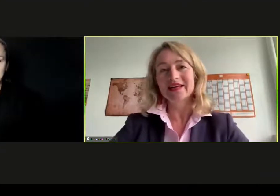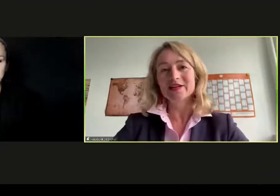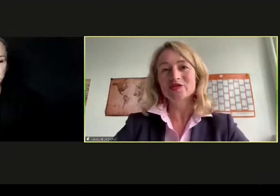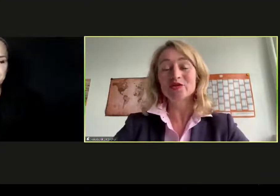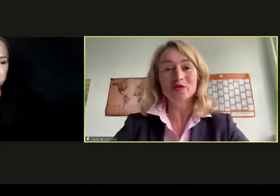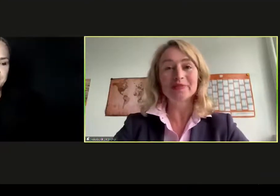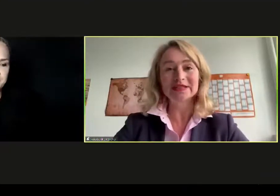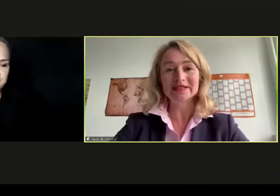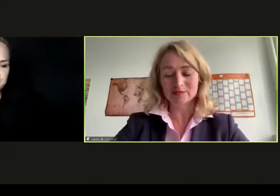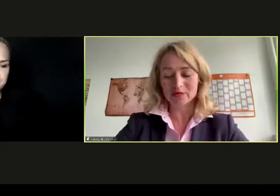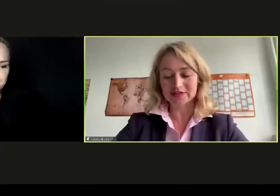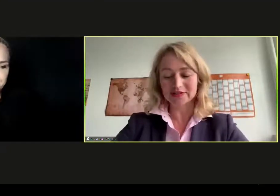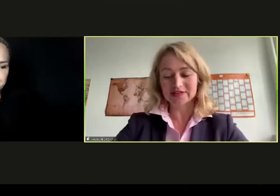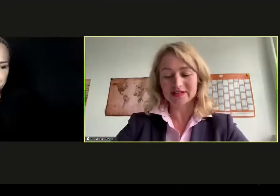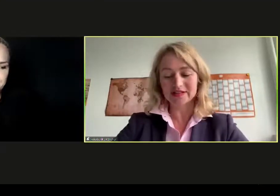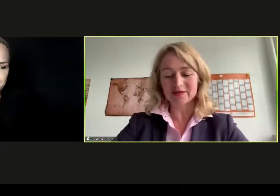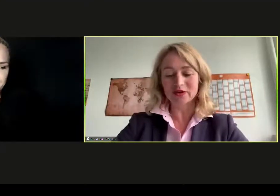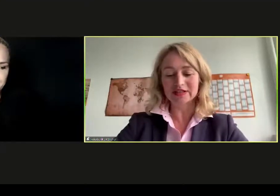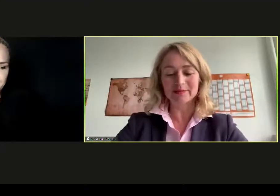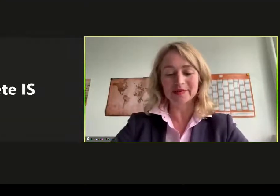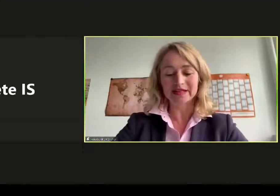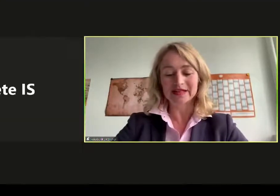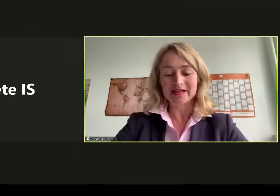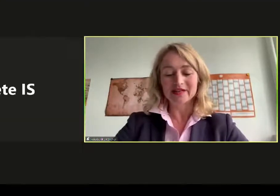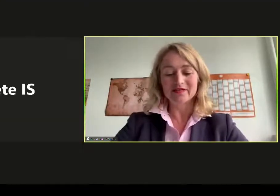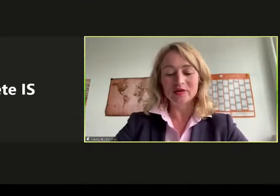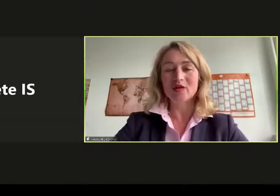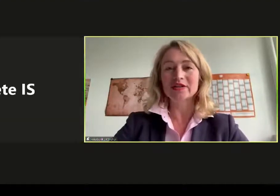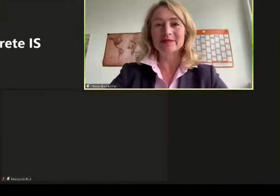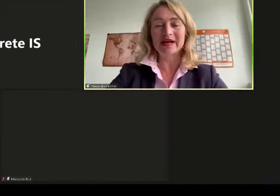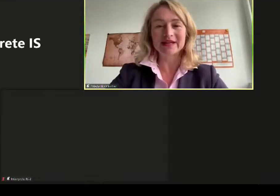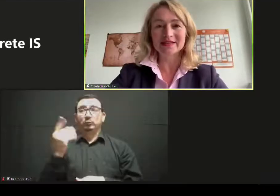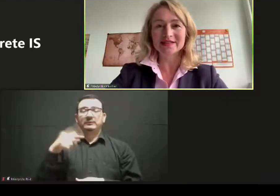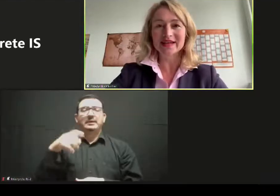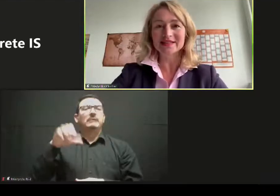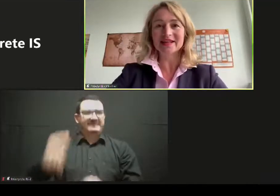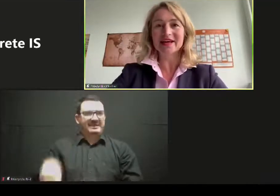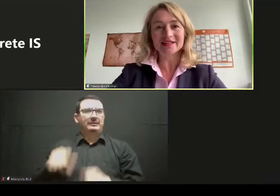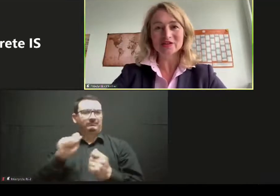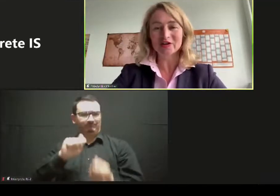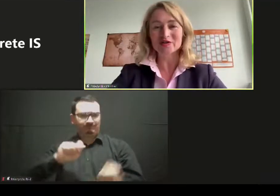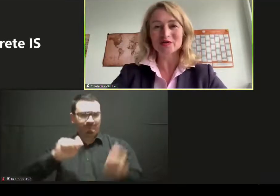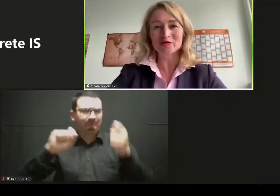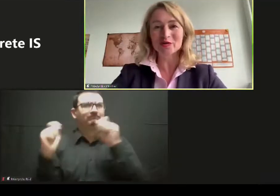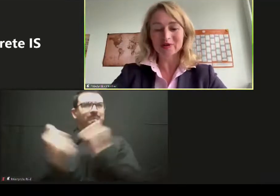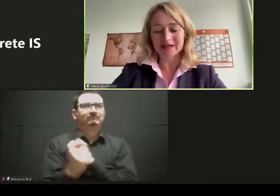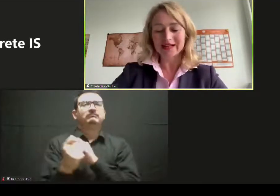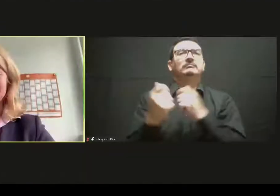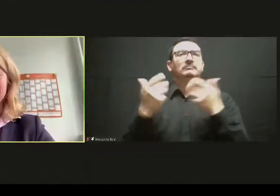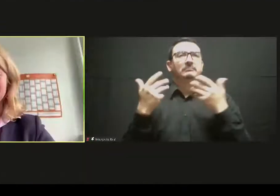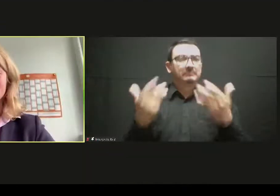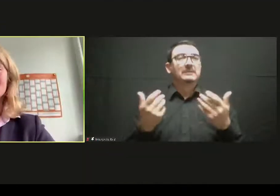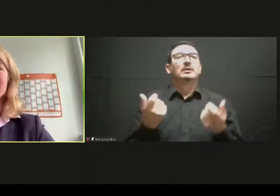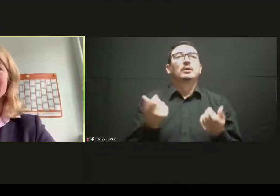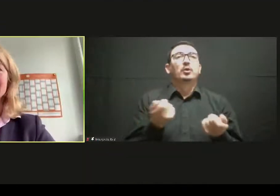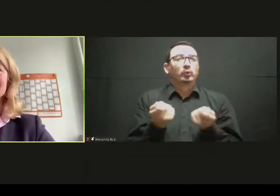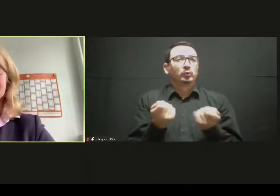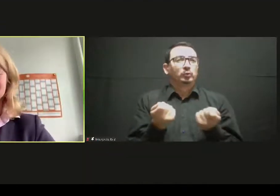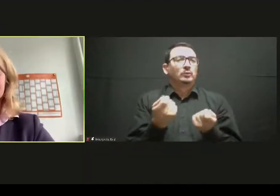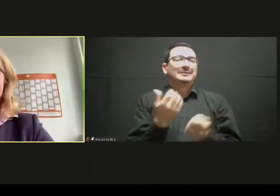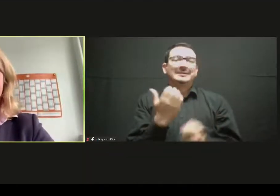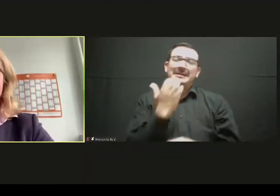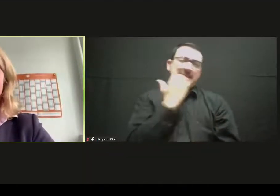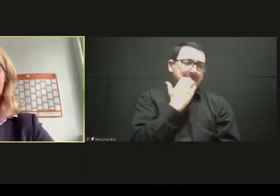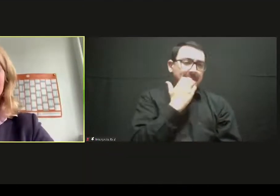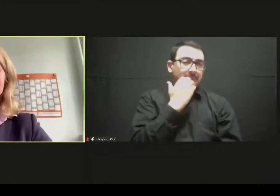into new business models. For example, video on demand as an answer to a lack of movie theaters